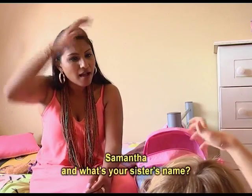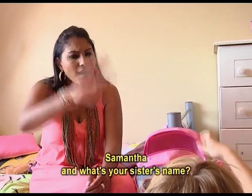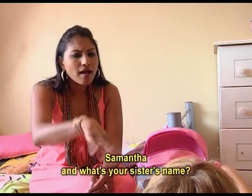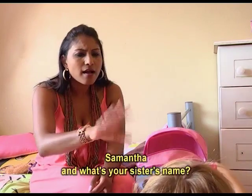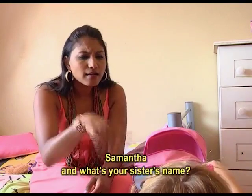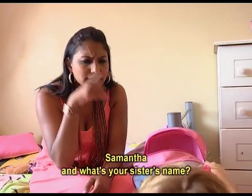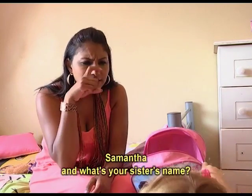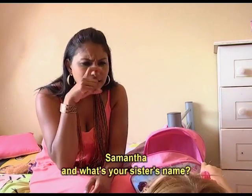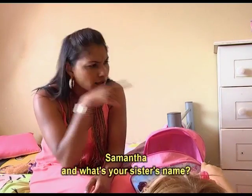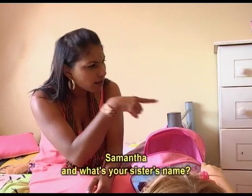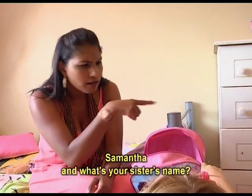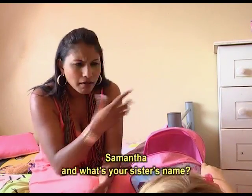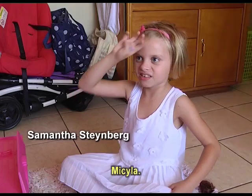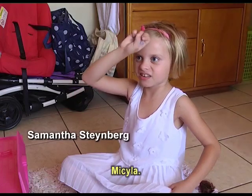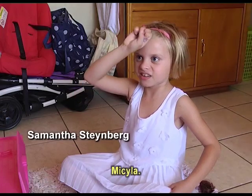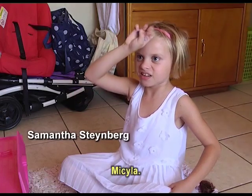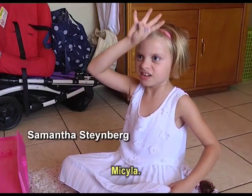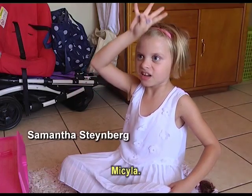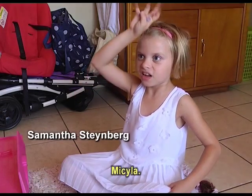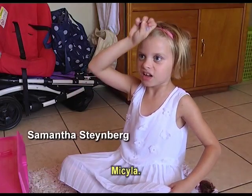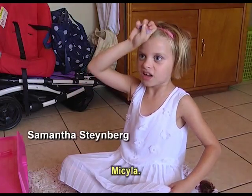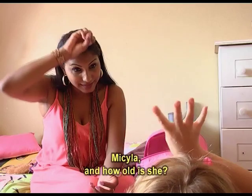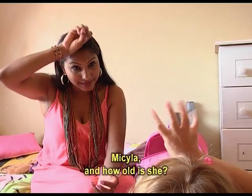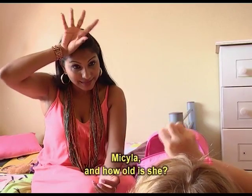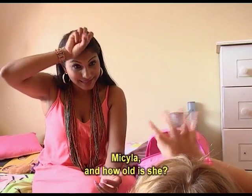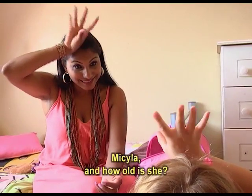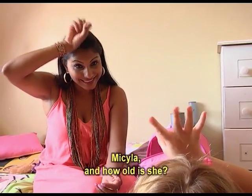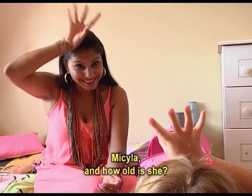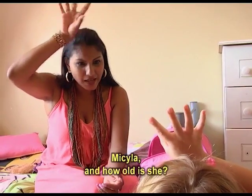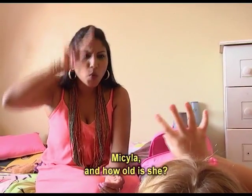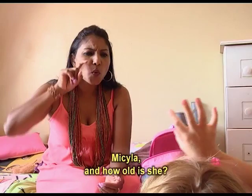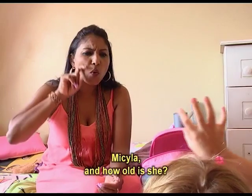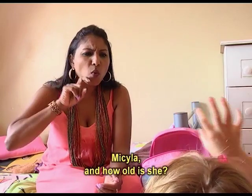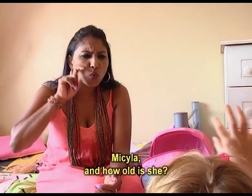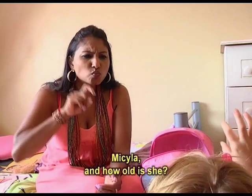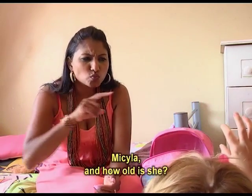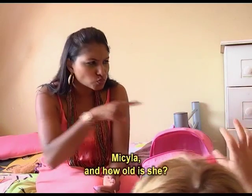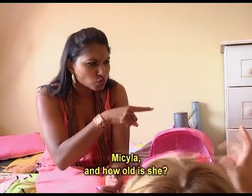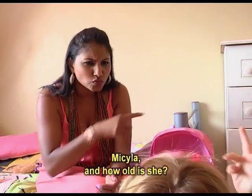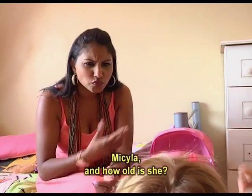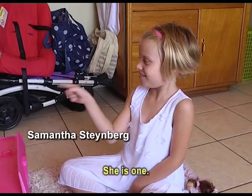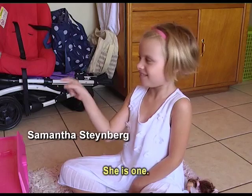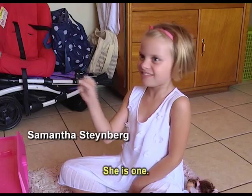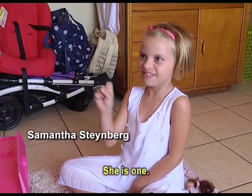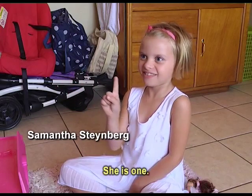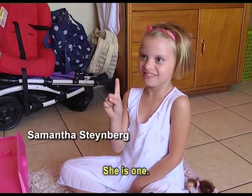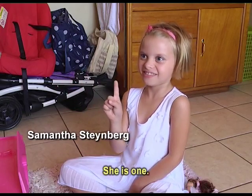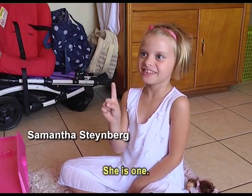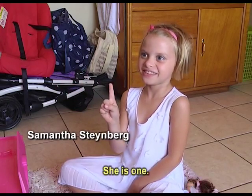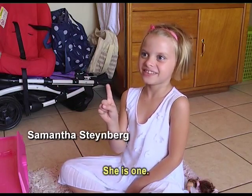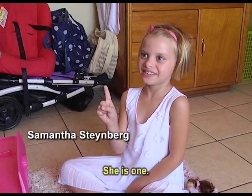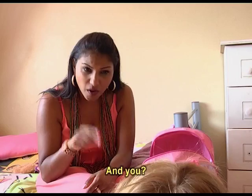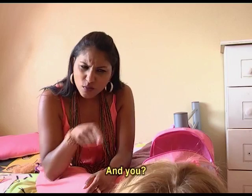And what's your sister's name? Michaela. Michaela. And how old is she? She is